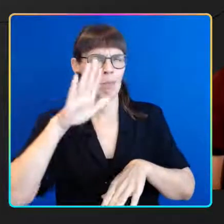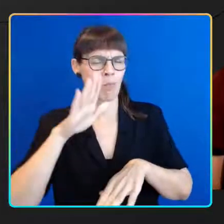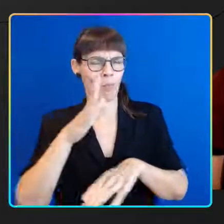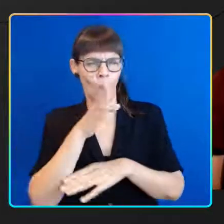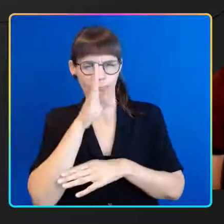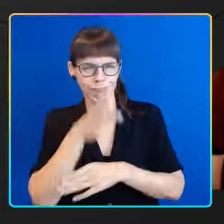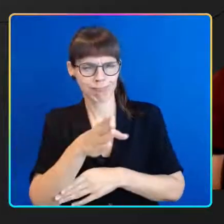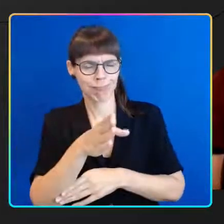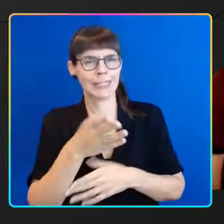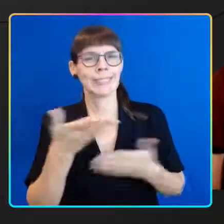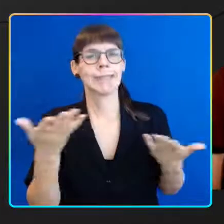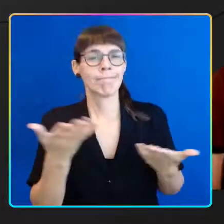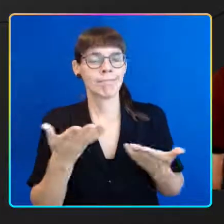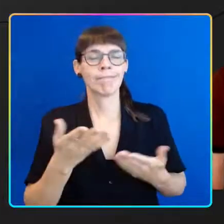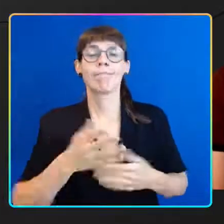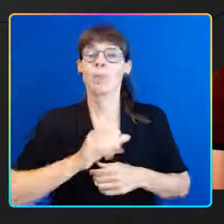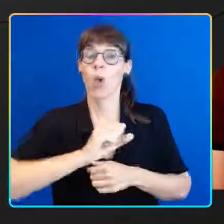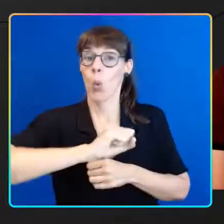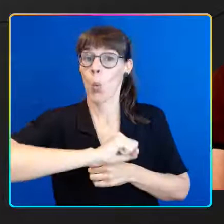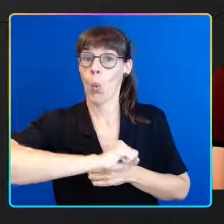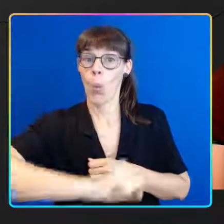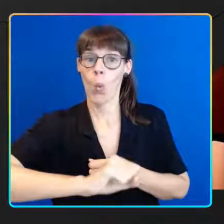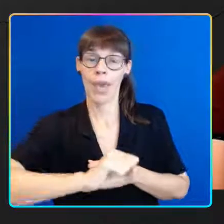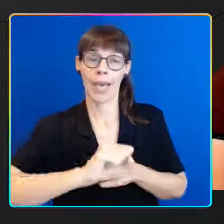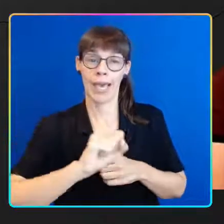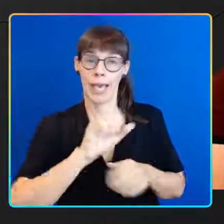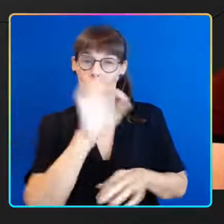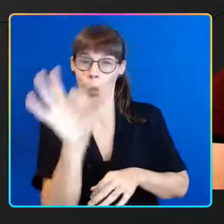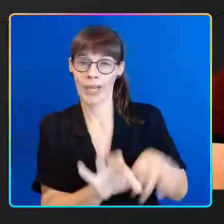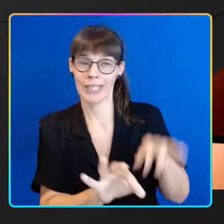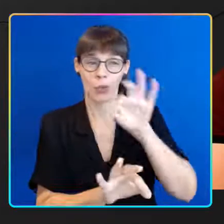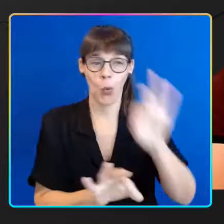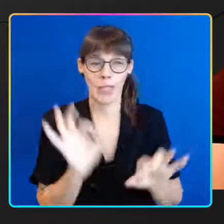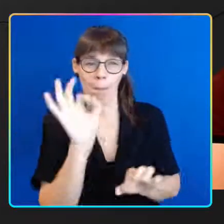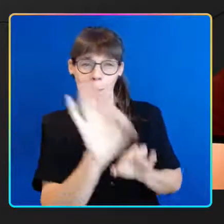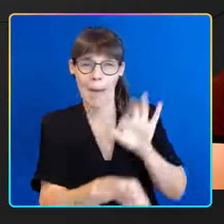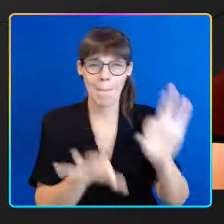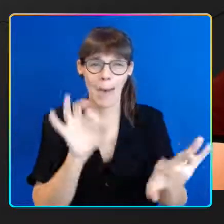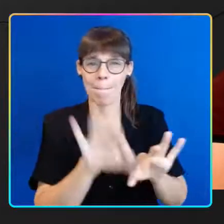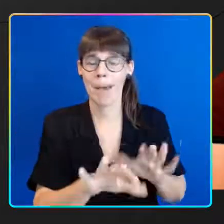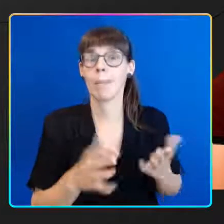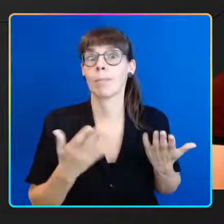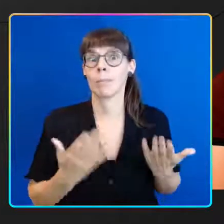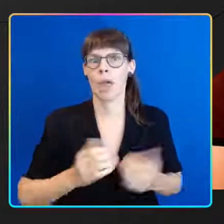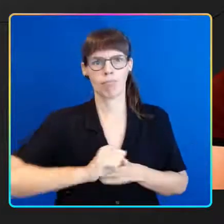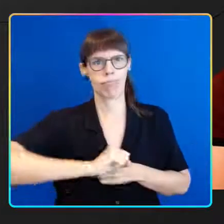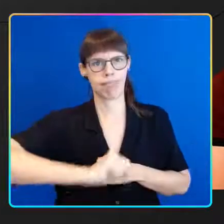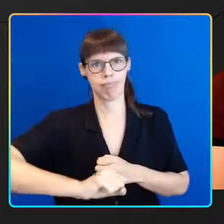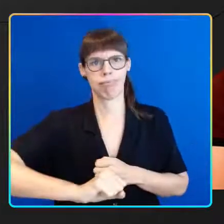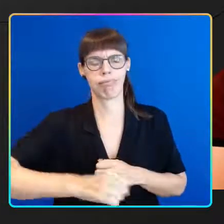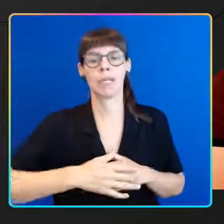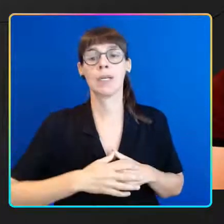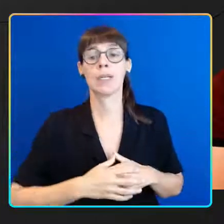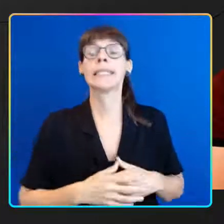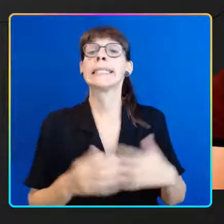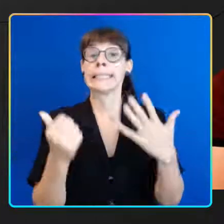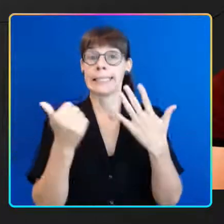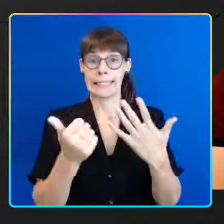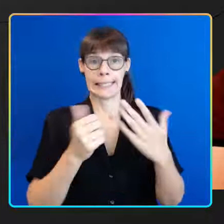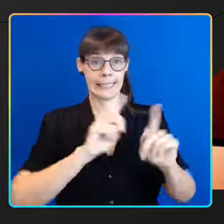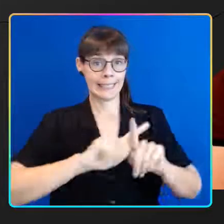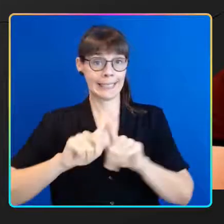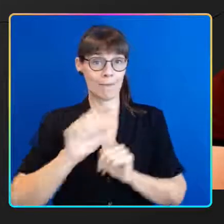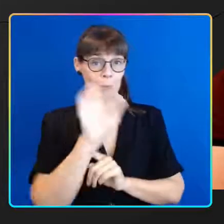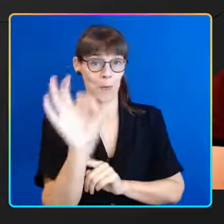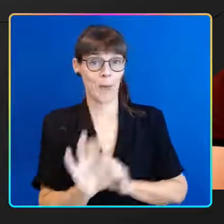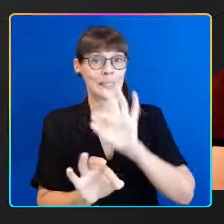have our quickfire question round. This is a fast-paced part of this show where we'll ask you 6 questions.